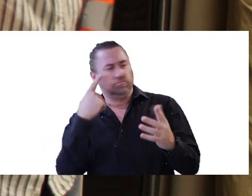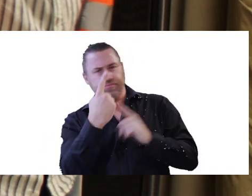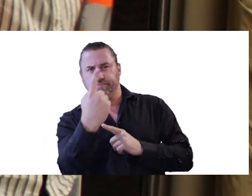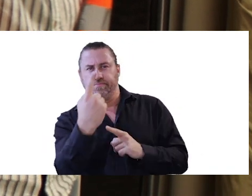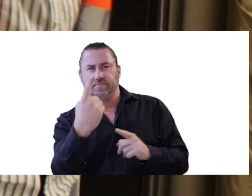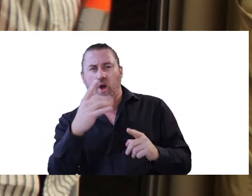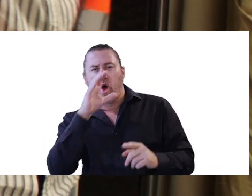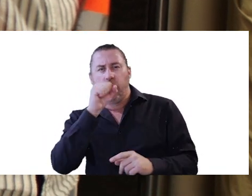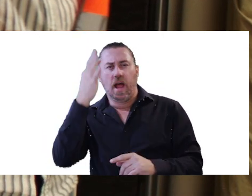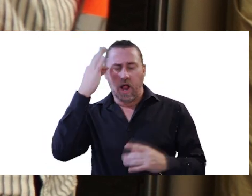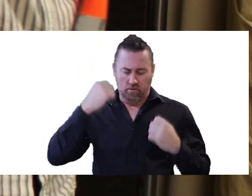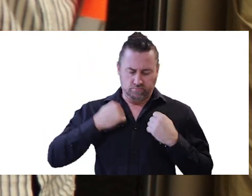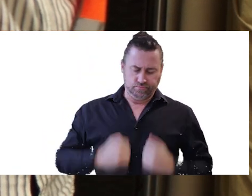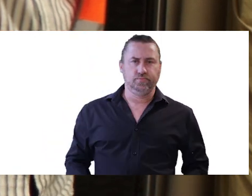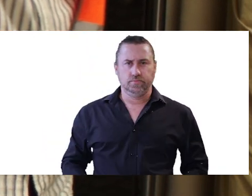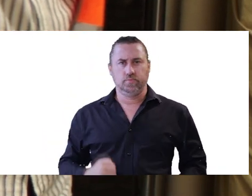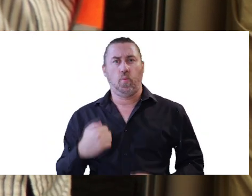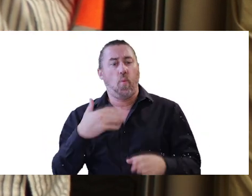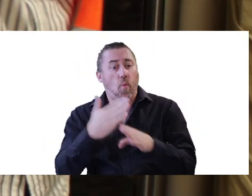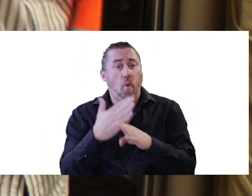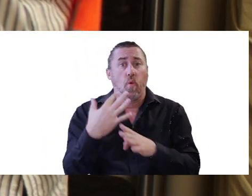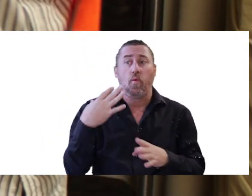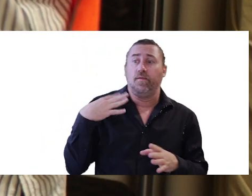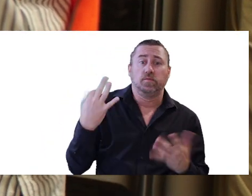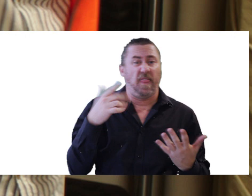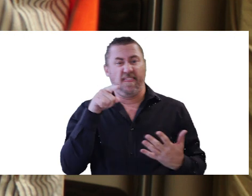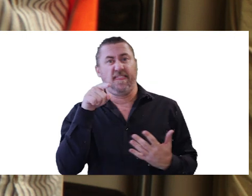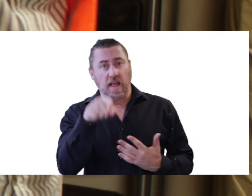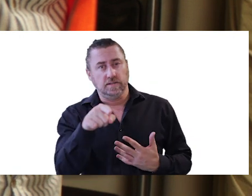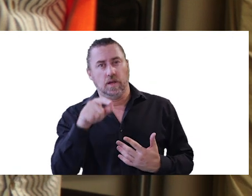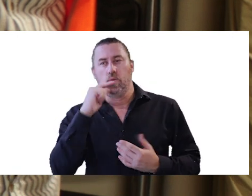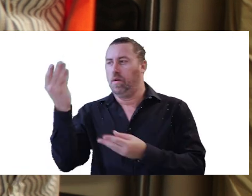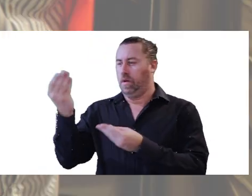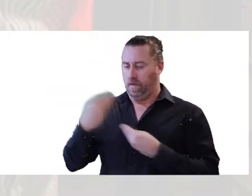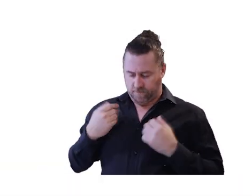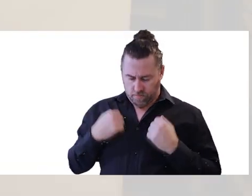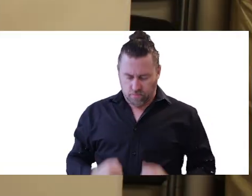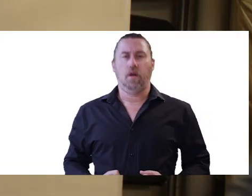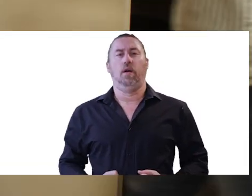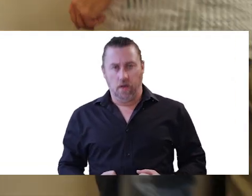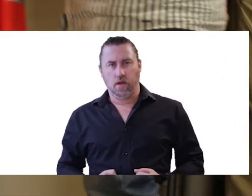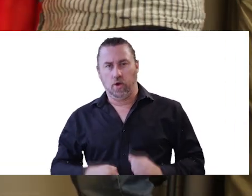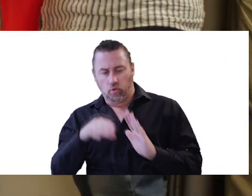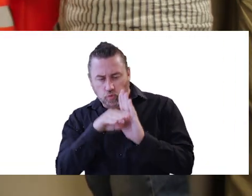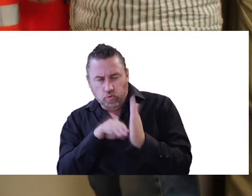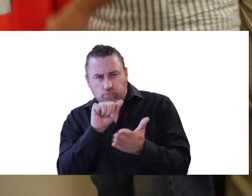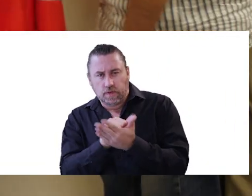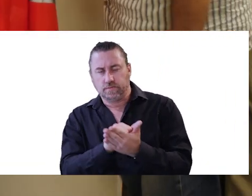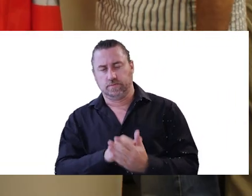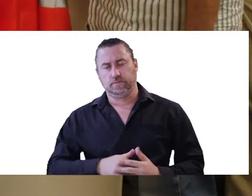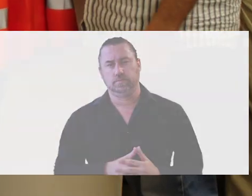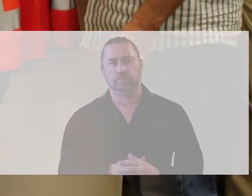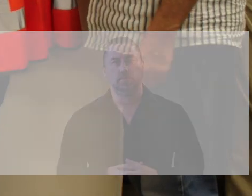where you volunteer or work will usually provide you with this when you first start and explain the rules. Joshua helps Chris to put on